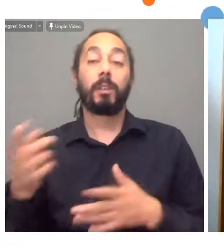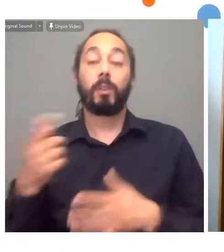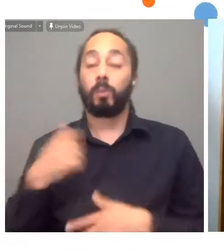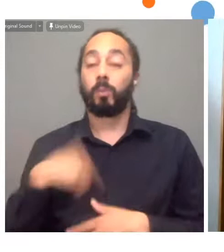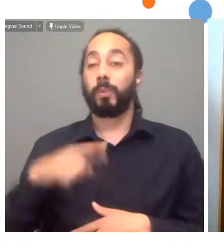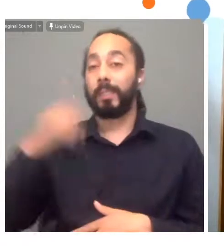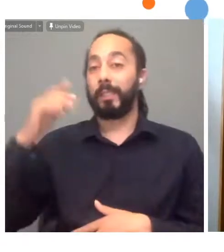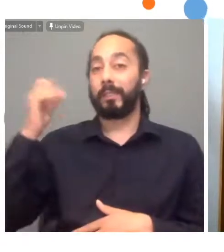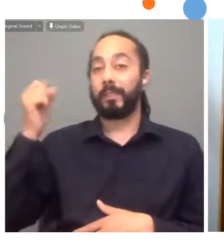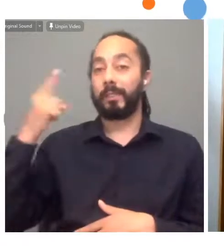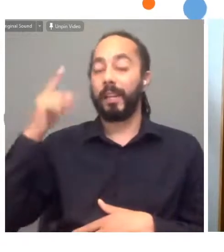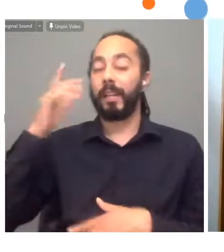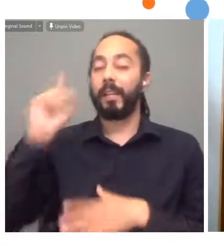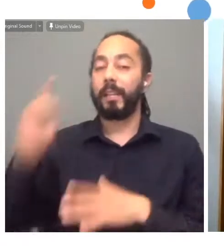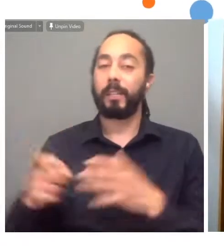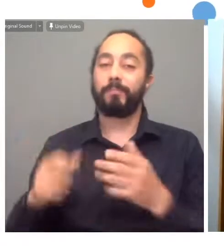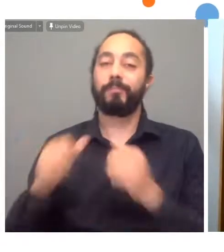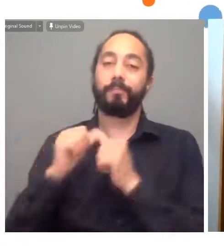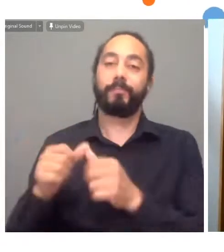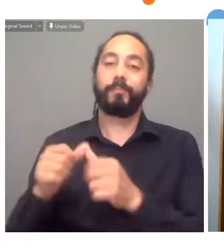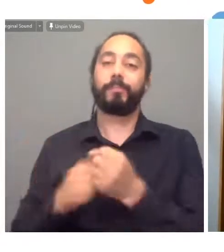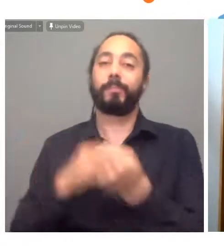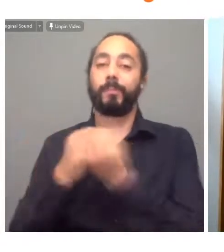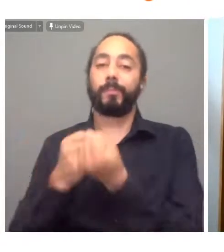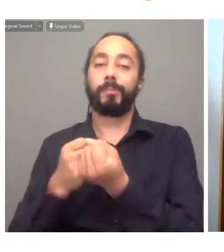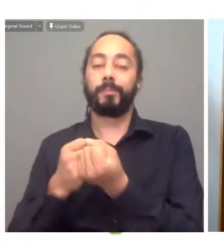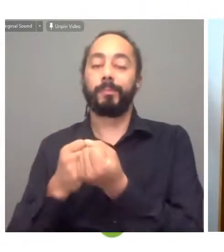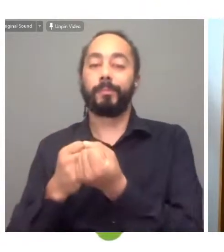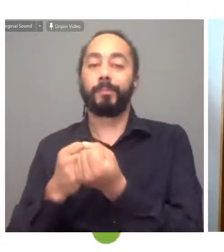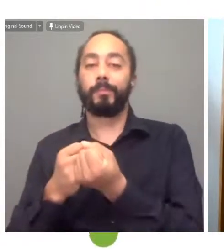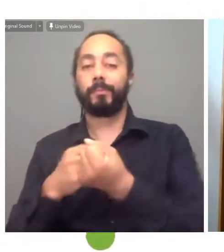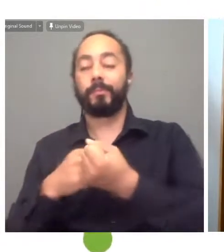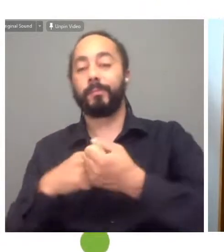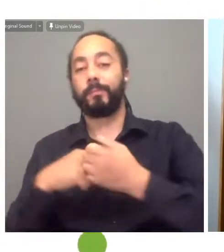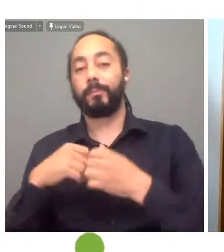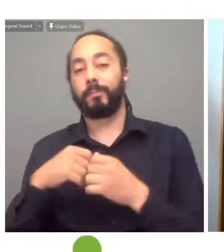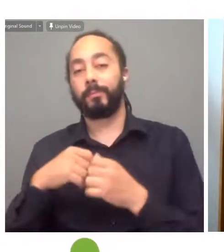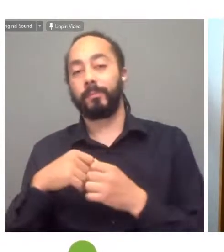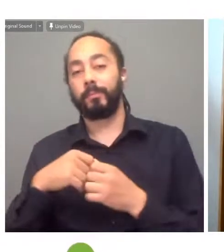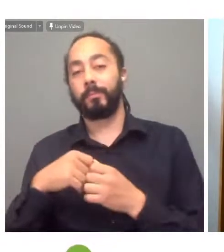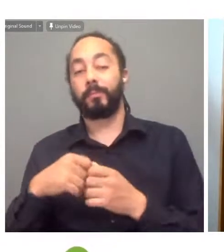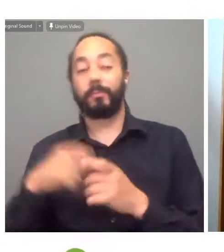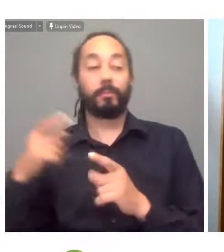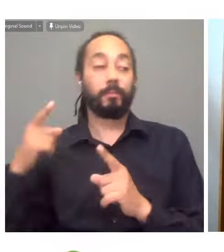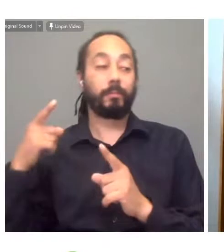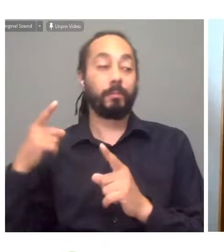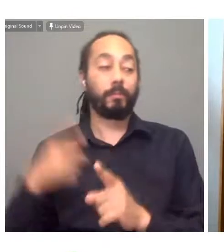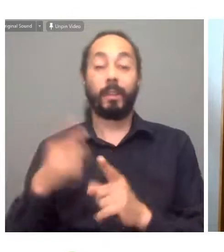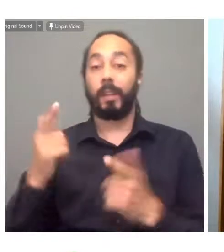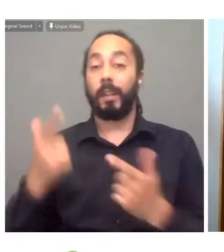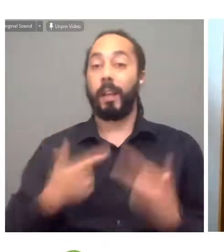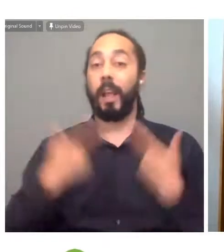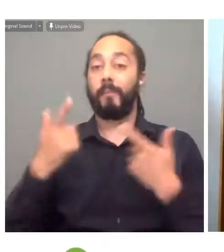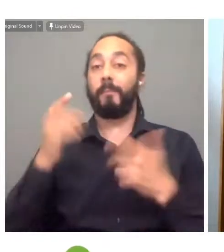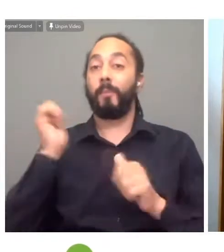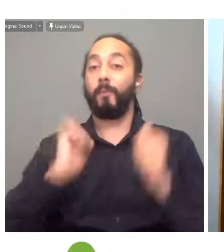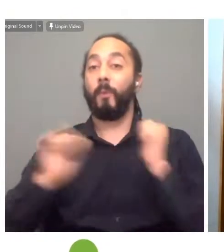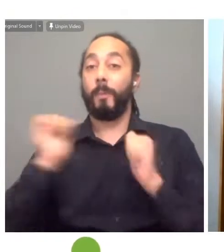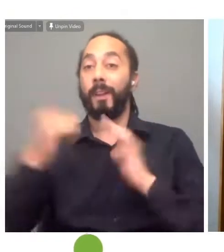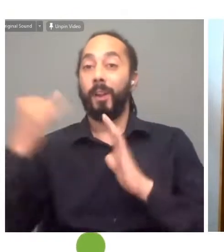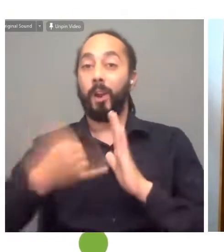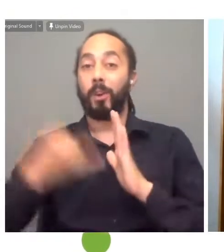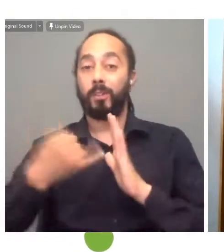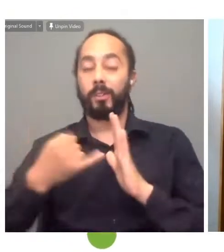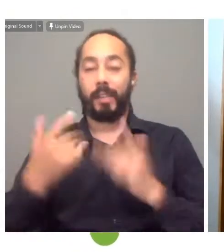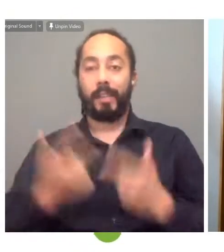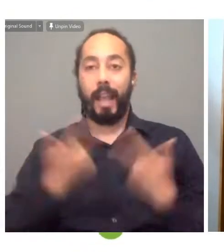continue supporting, especially the live performing arts. There's no way you